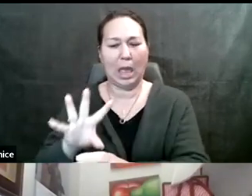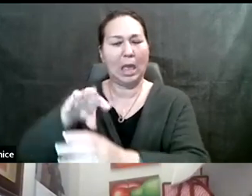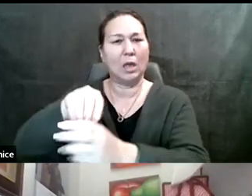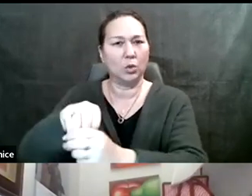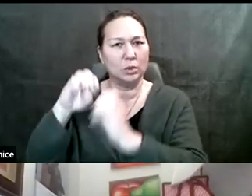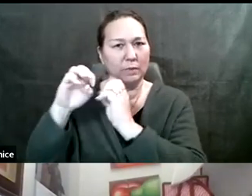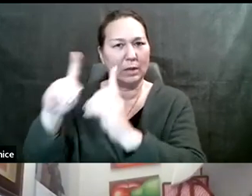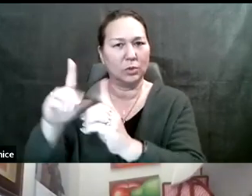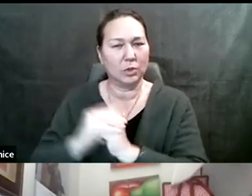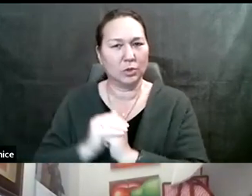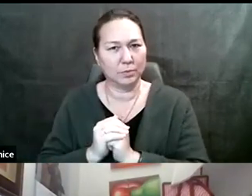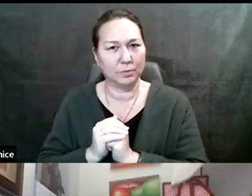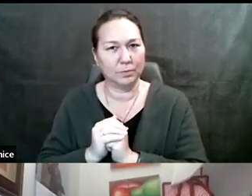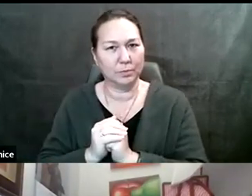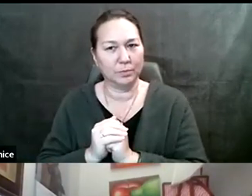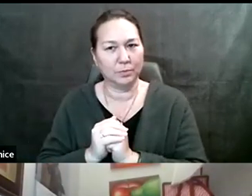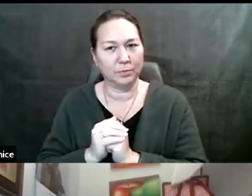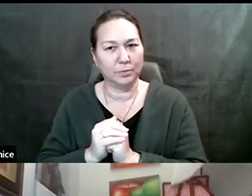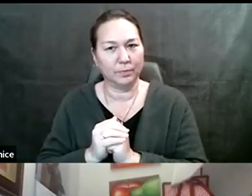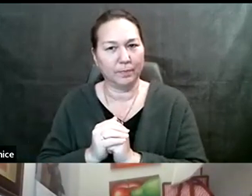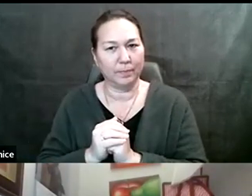pero is